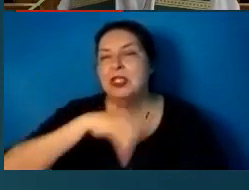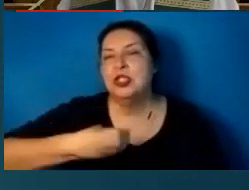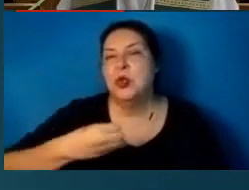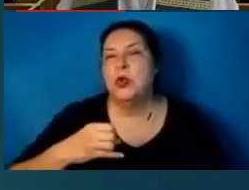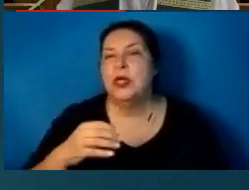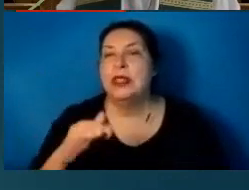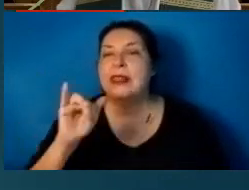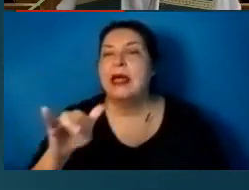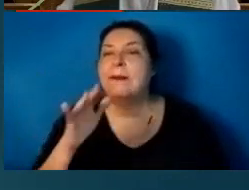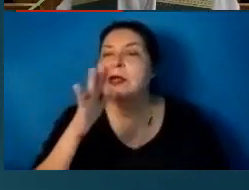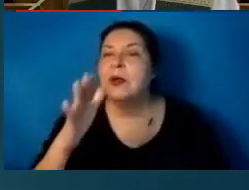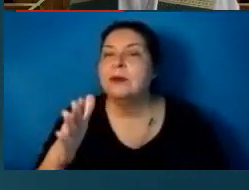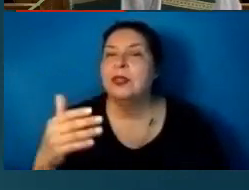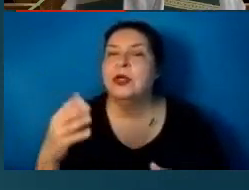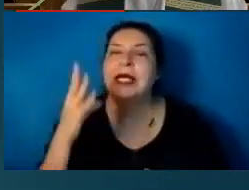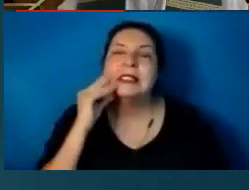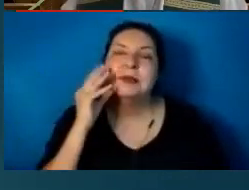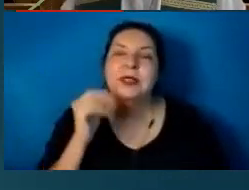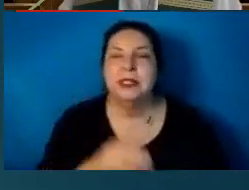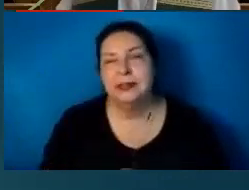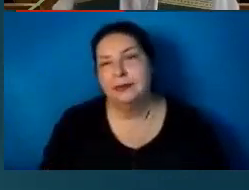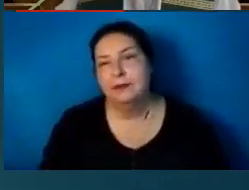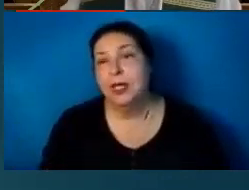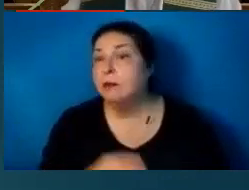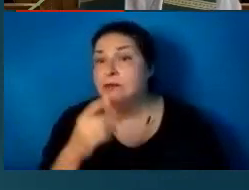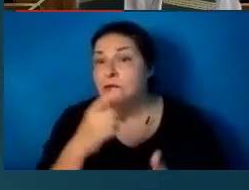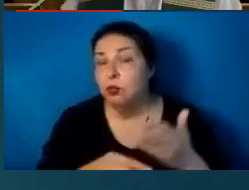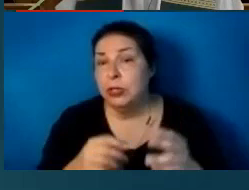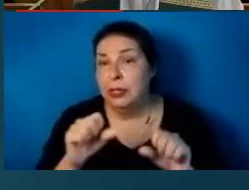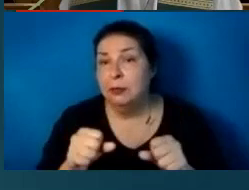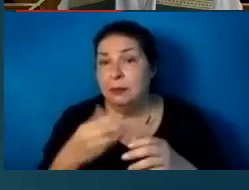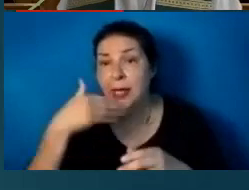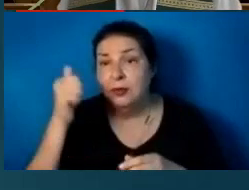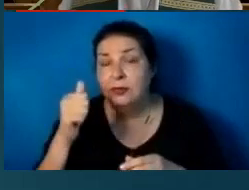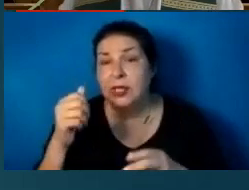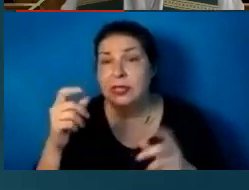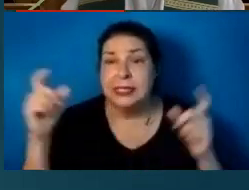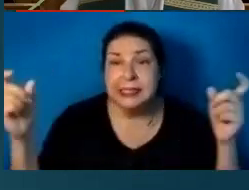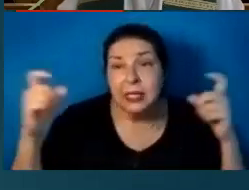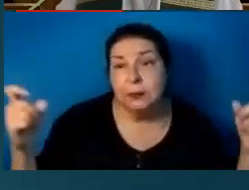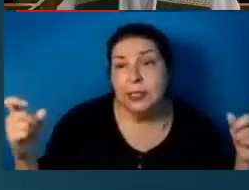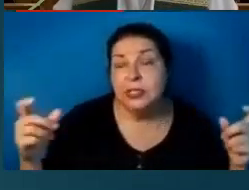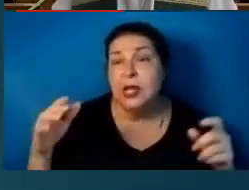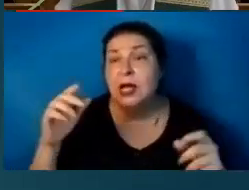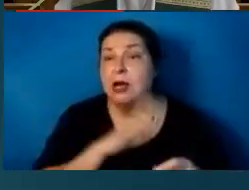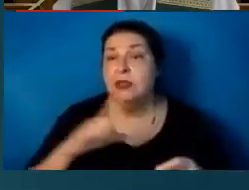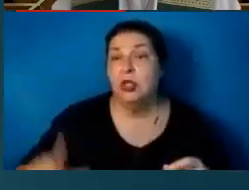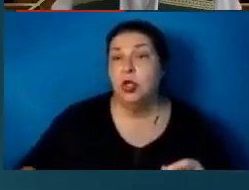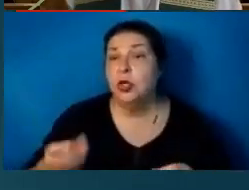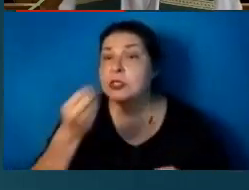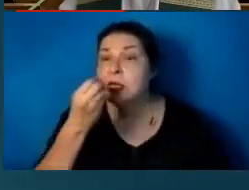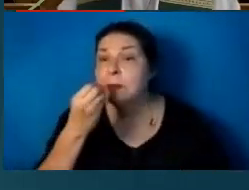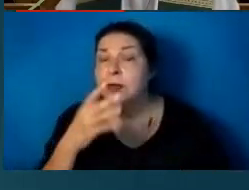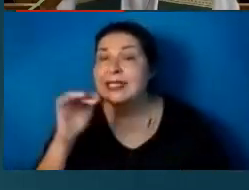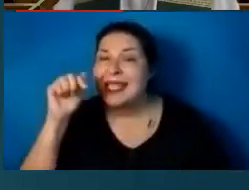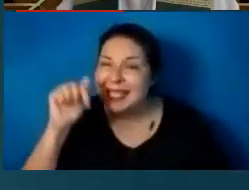eating it. And what could be better than the banquet of the Lord's Supper? It is here where we